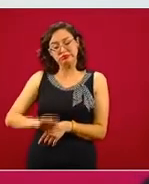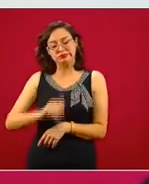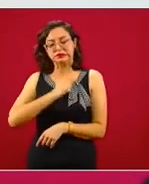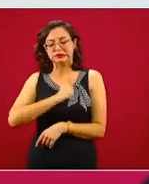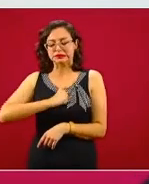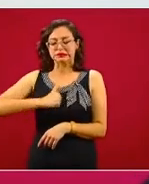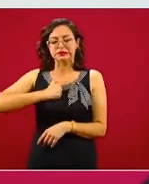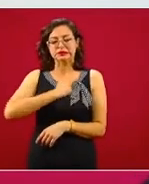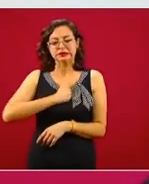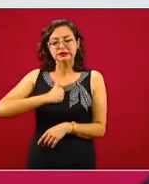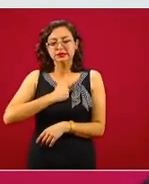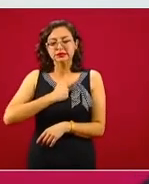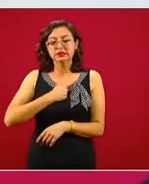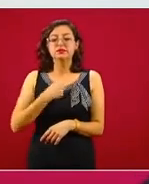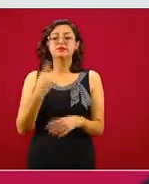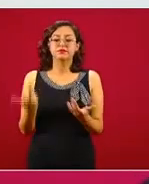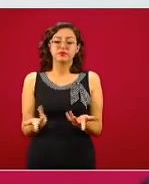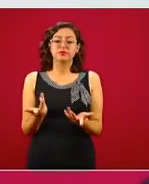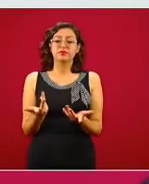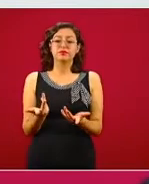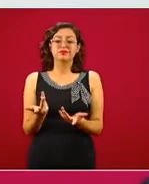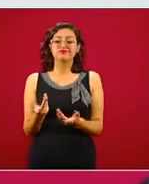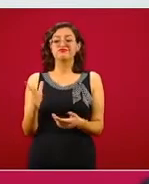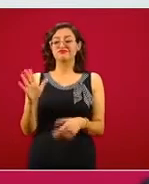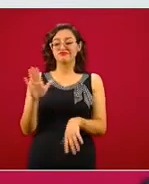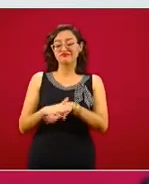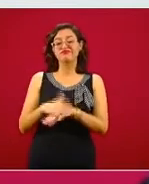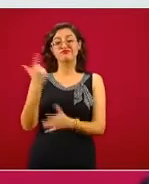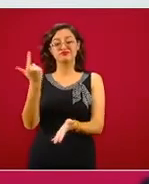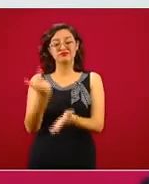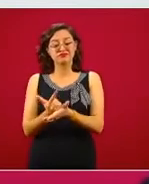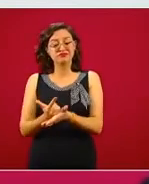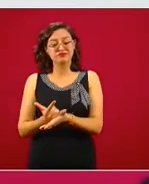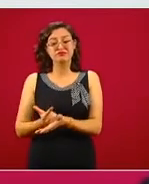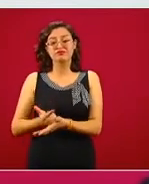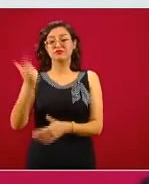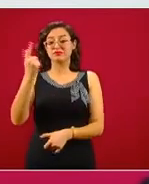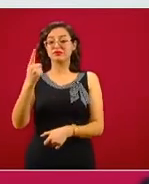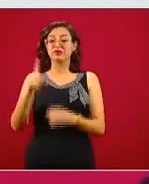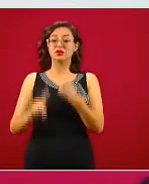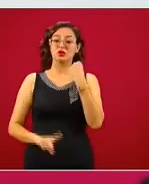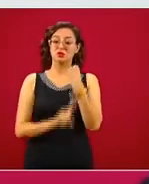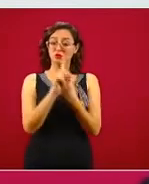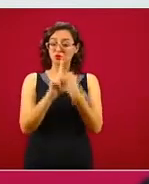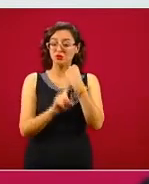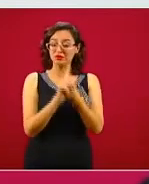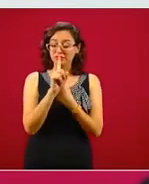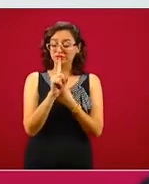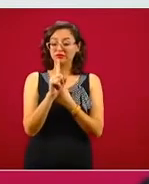information for the fatalities. So out of all of the fatalities, which are the